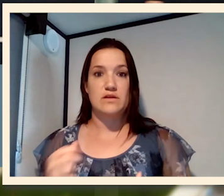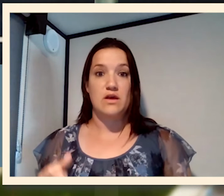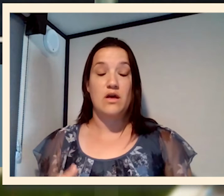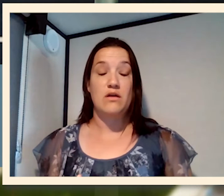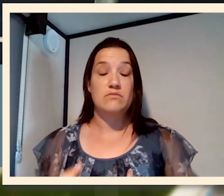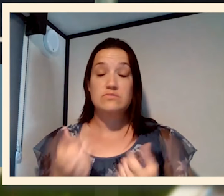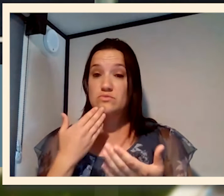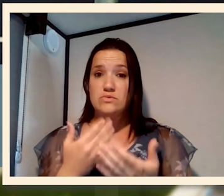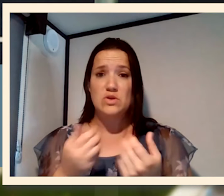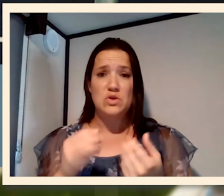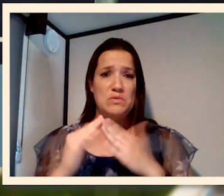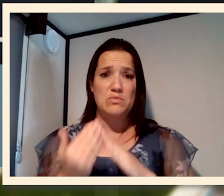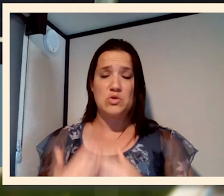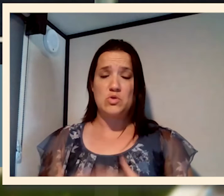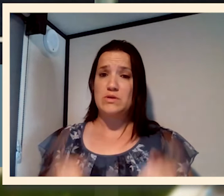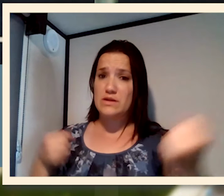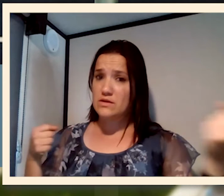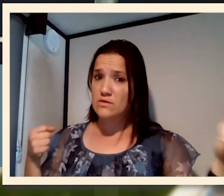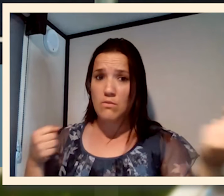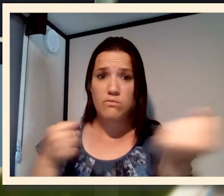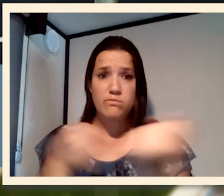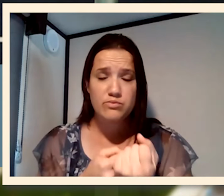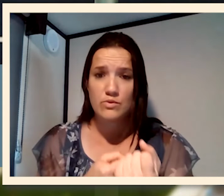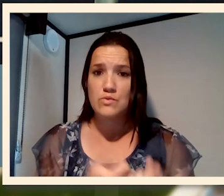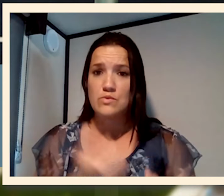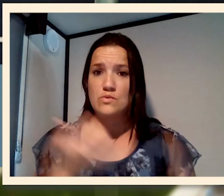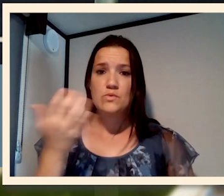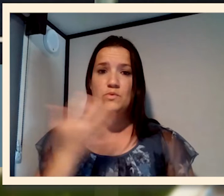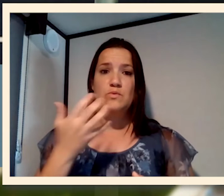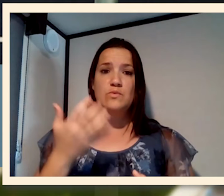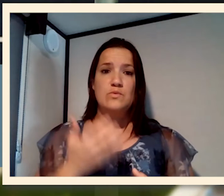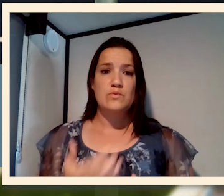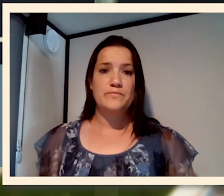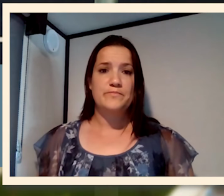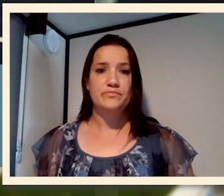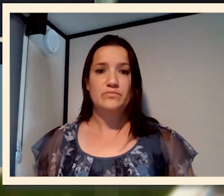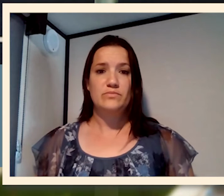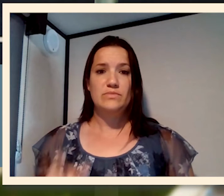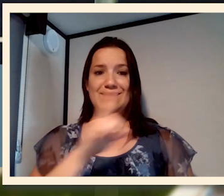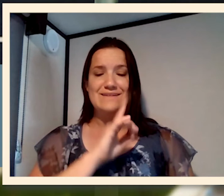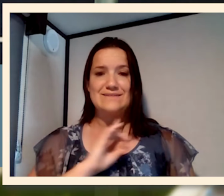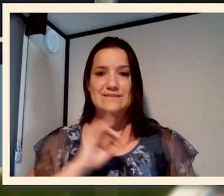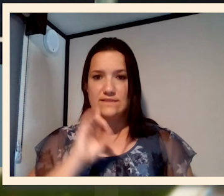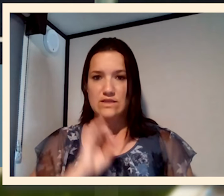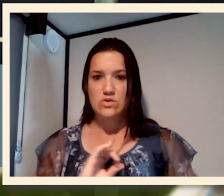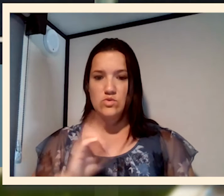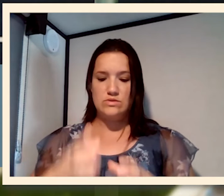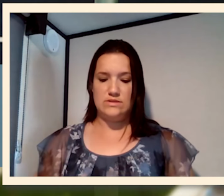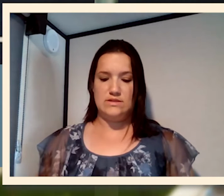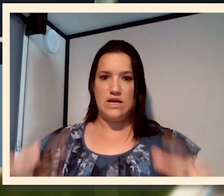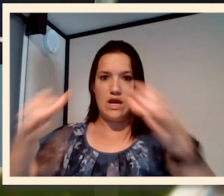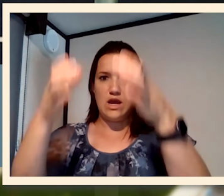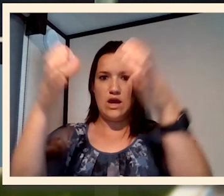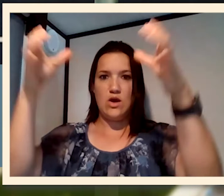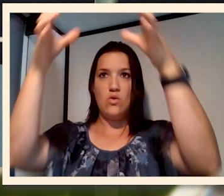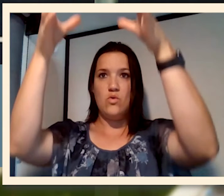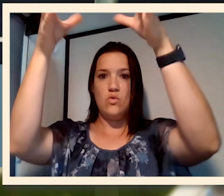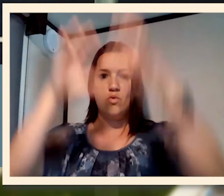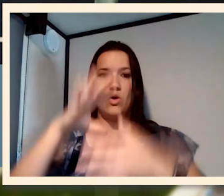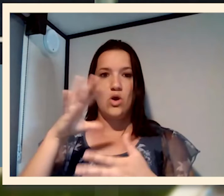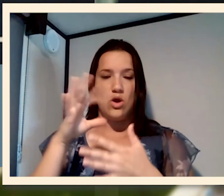we definitely, based on overwhelming community support and the opinion of our own board, we adopted the single